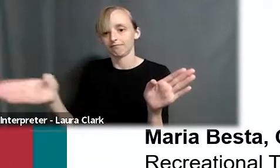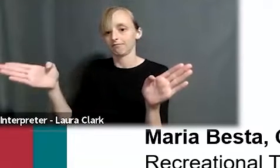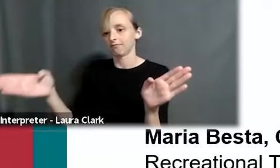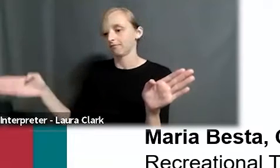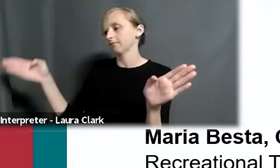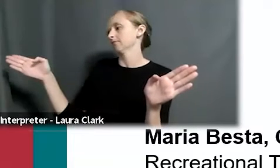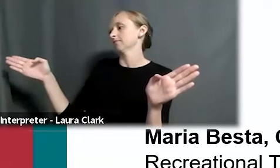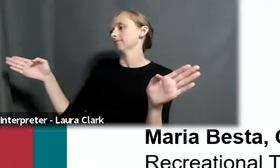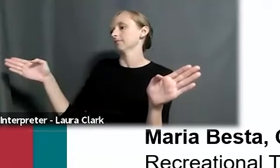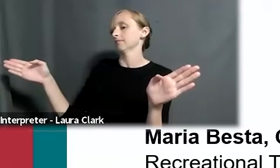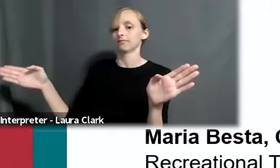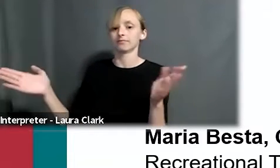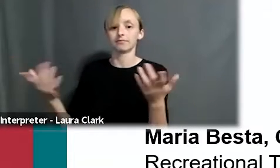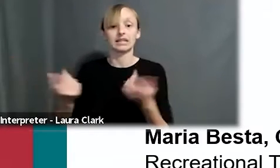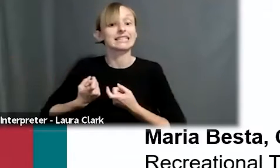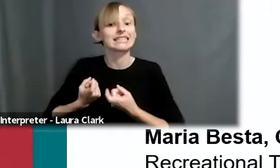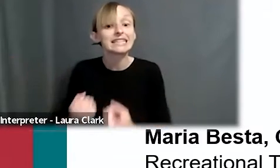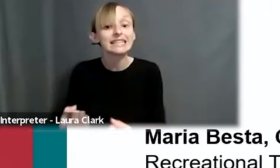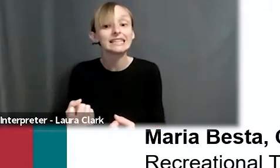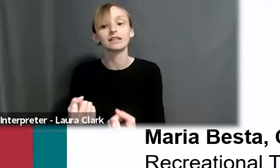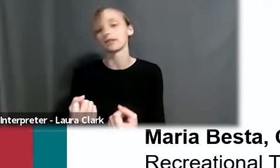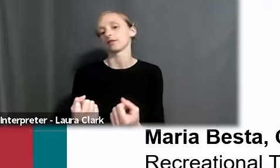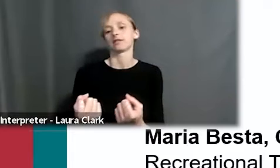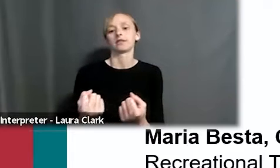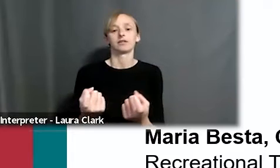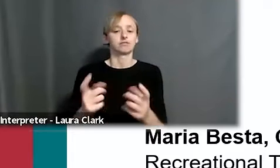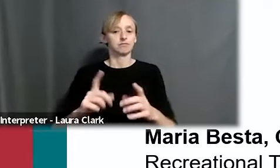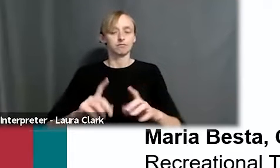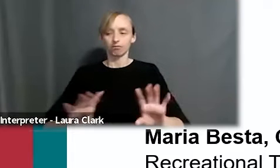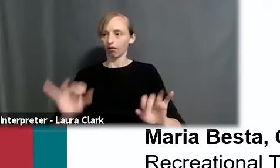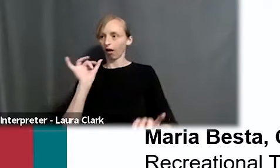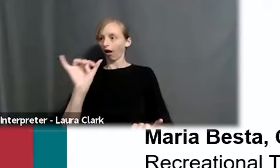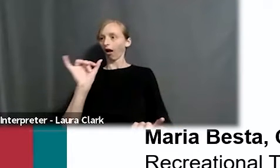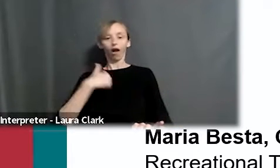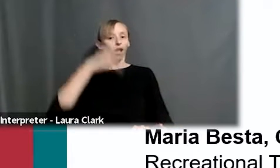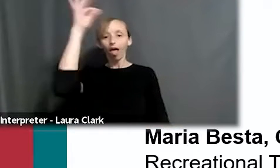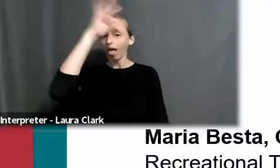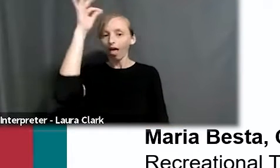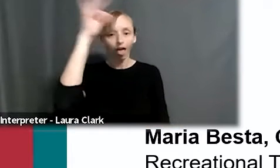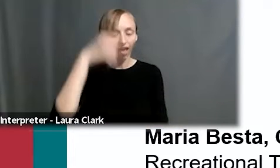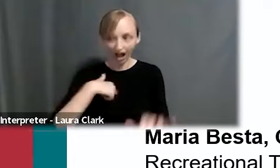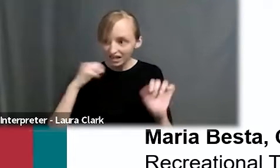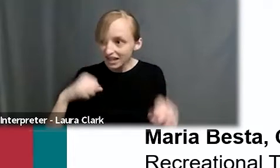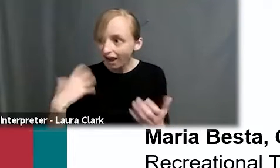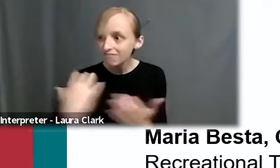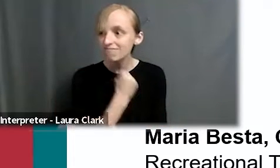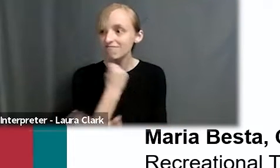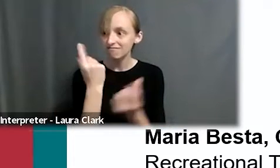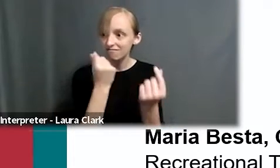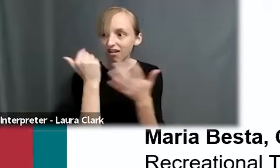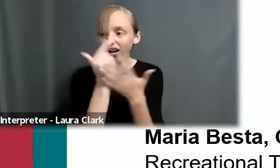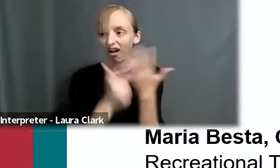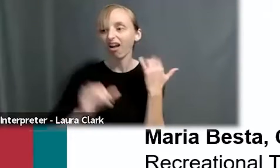just the skiing, whole other world that was just super exciting for me, and I think offers so